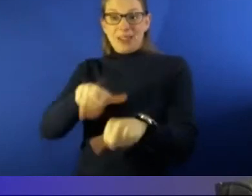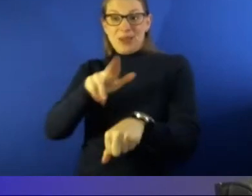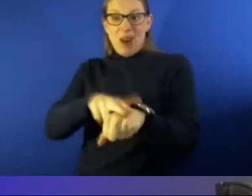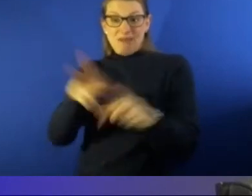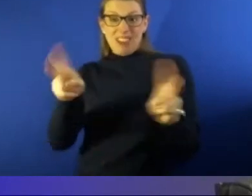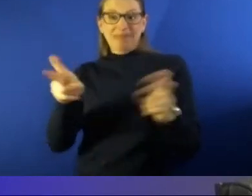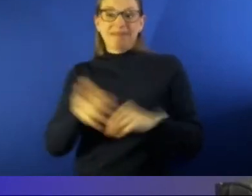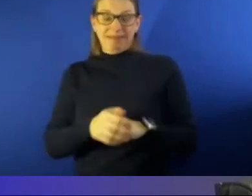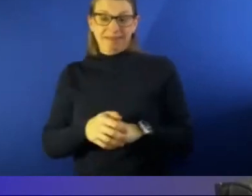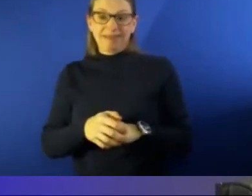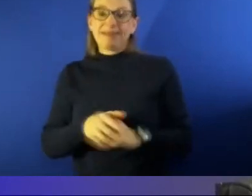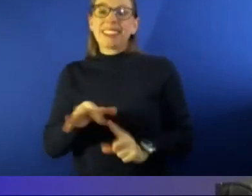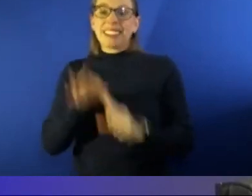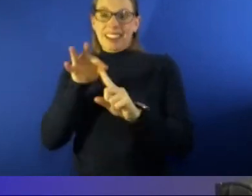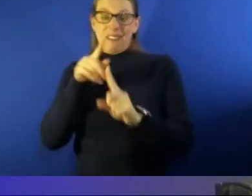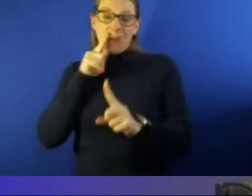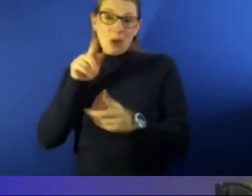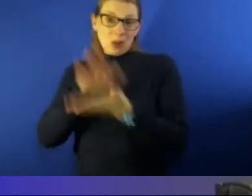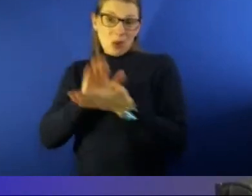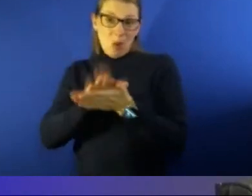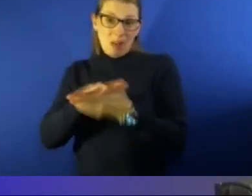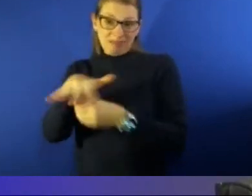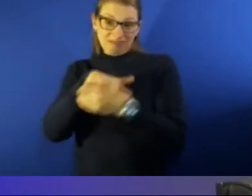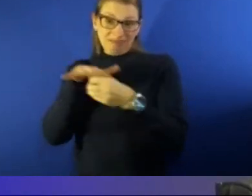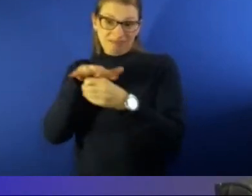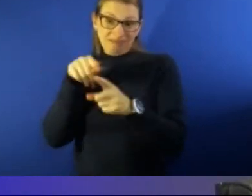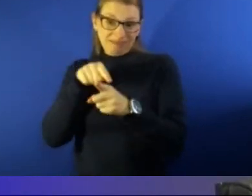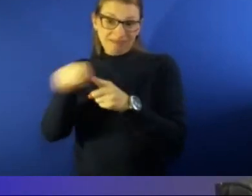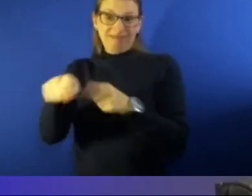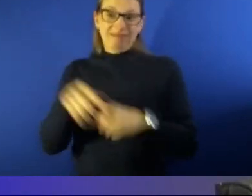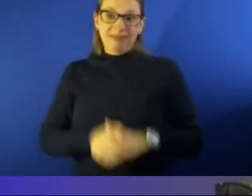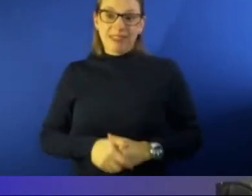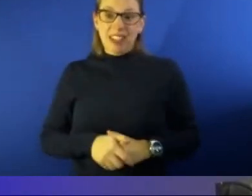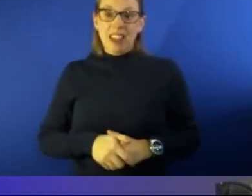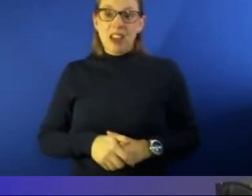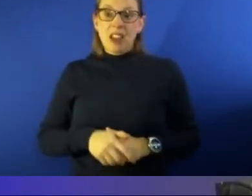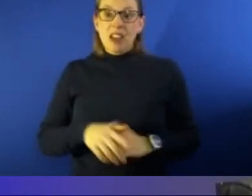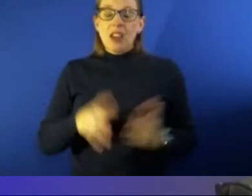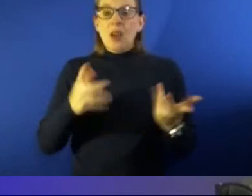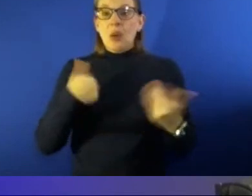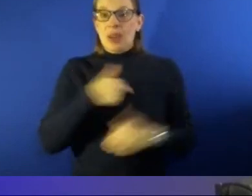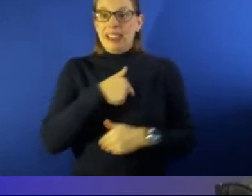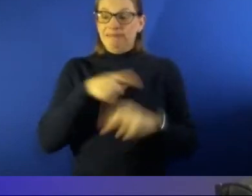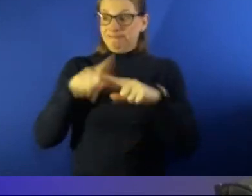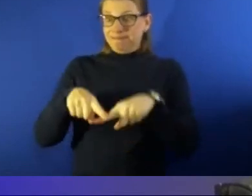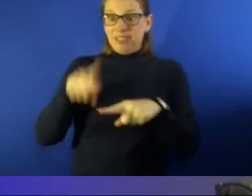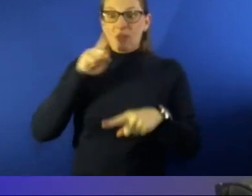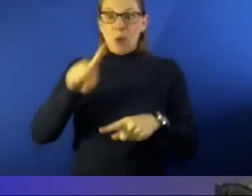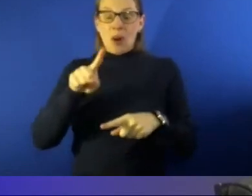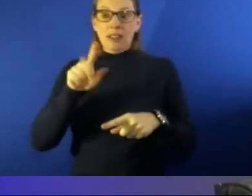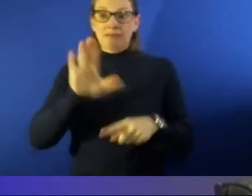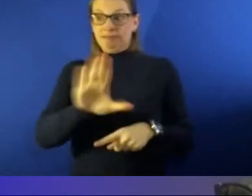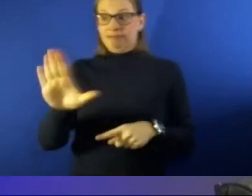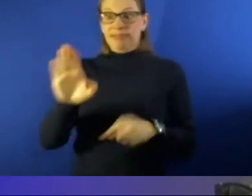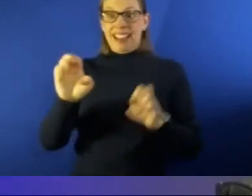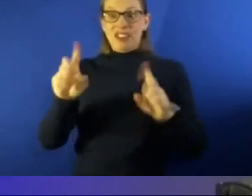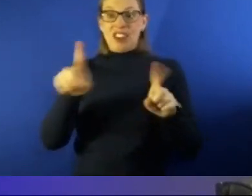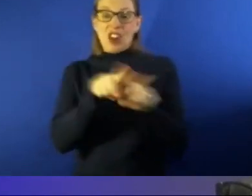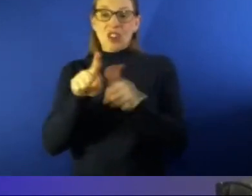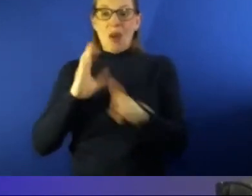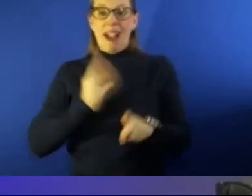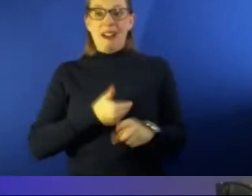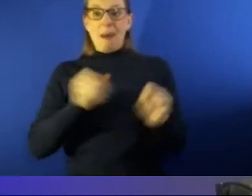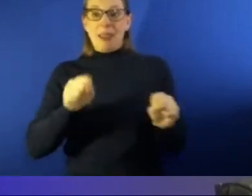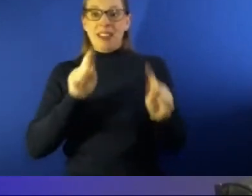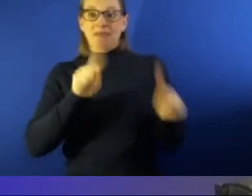setting. So many of us depend on those schools for our children's education, but also for our ability to go to work. And so we have had so much